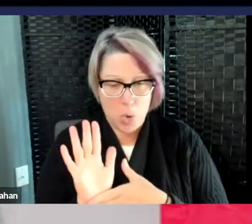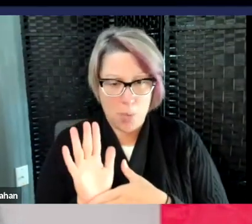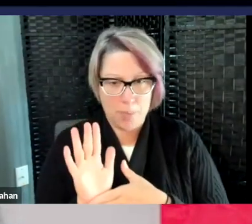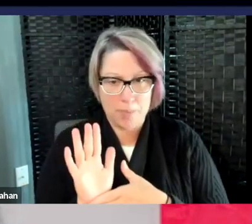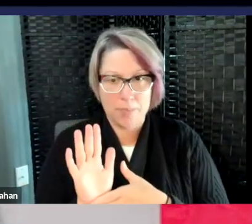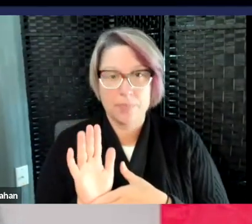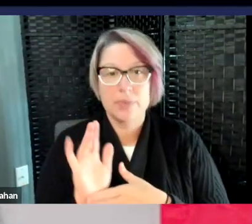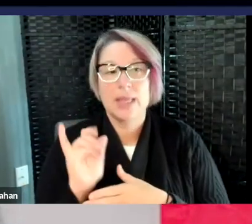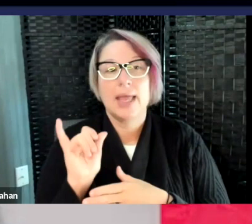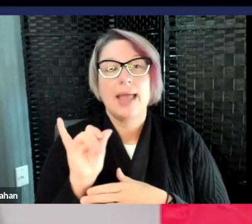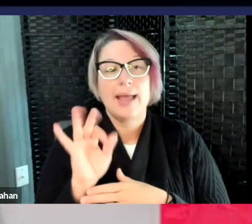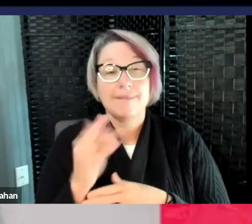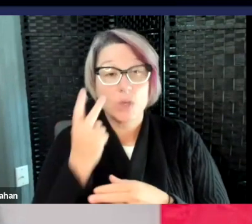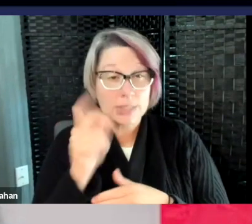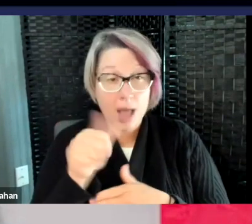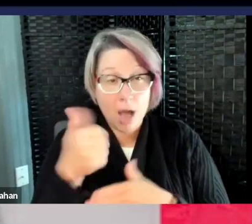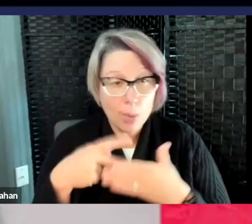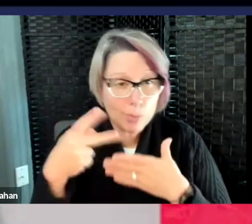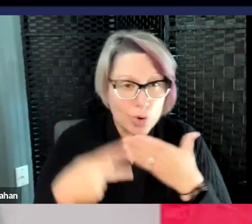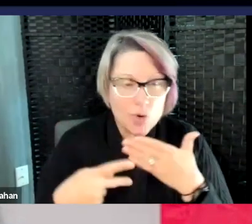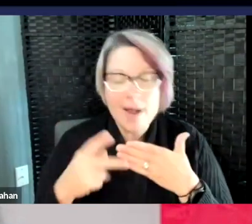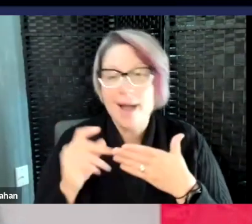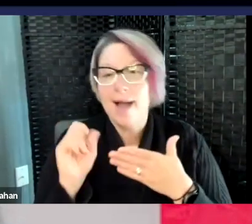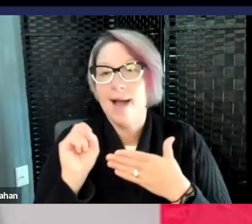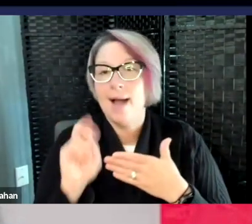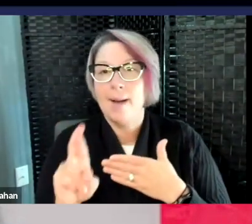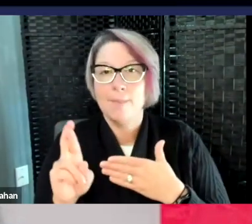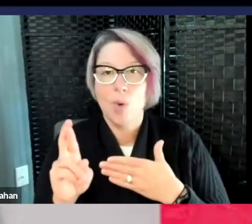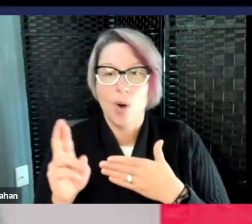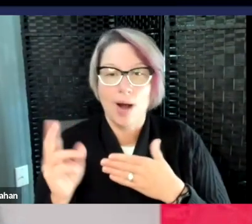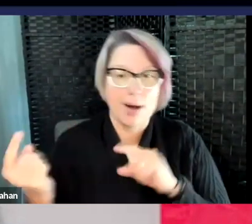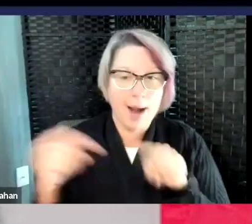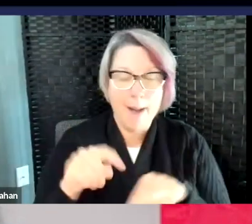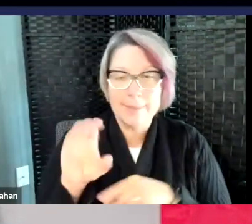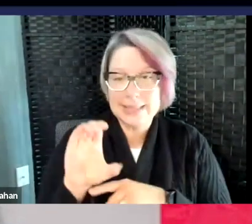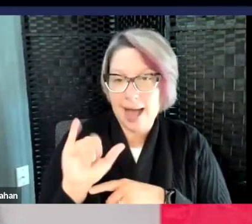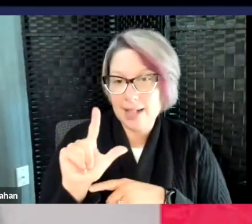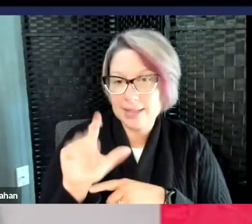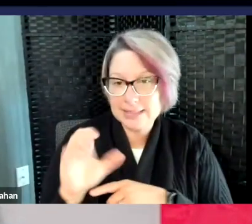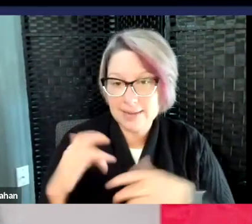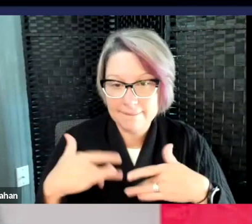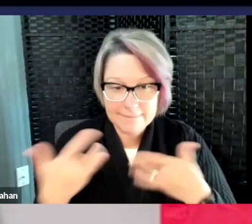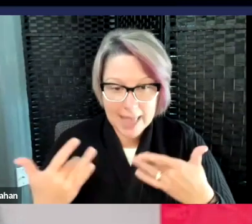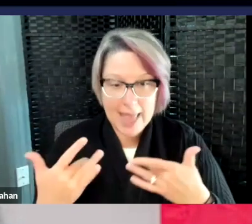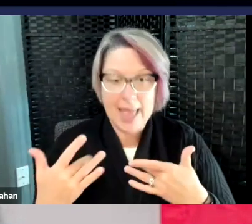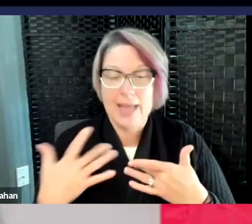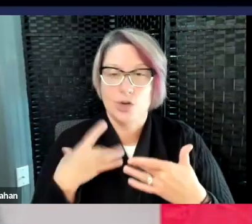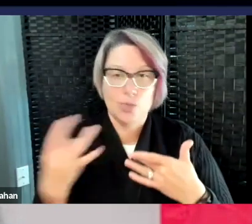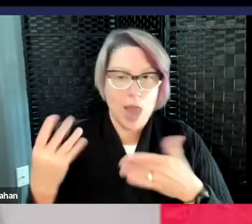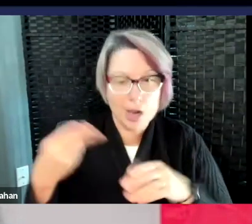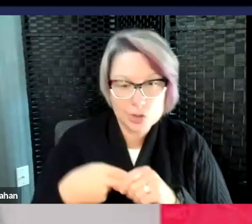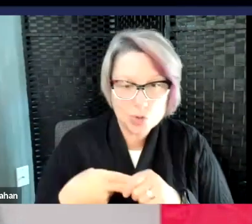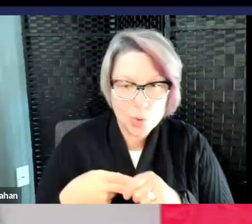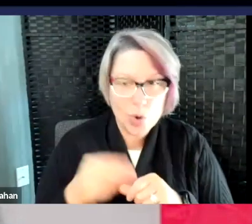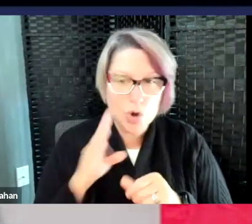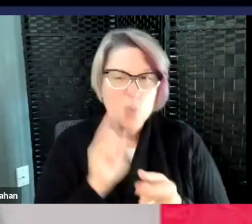come to another, if you see another program of ours, or if you come back to another CILC event, and you like being here with me, you'll meet